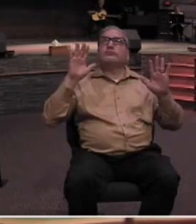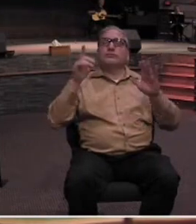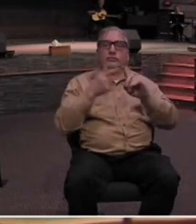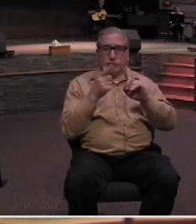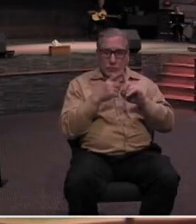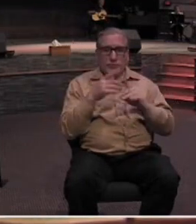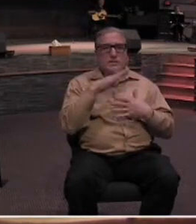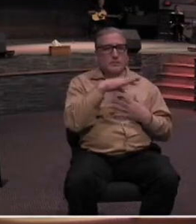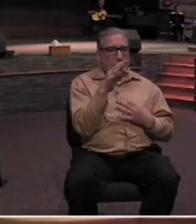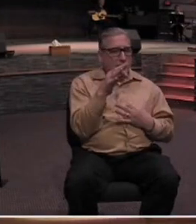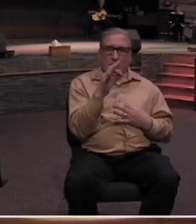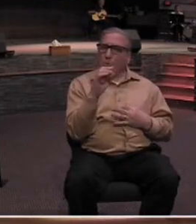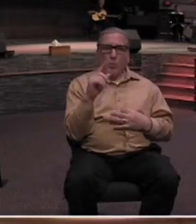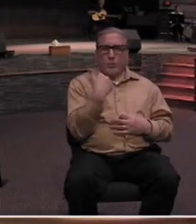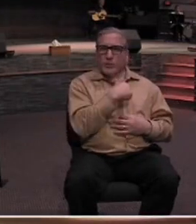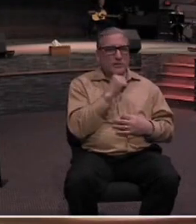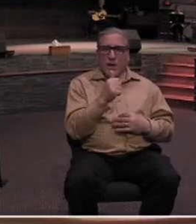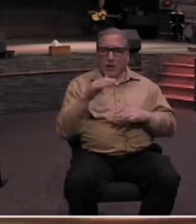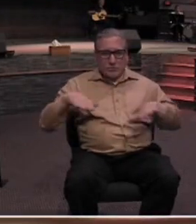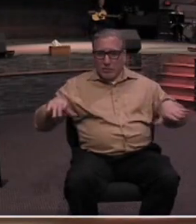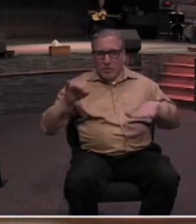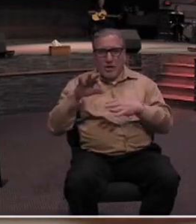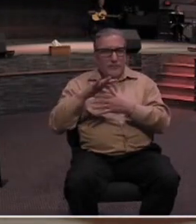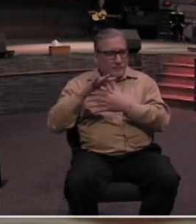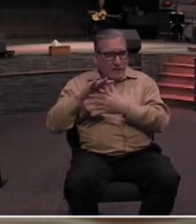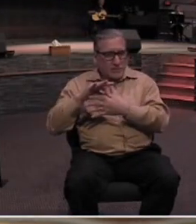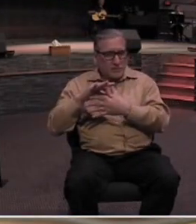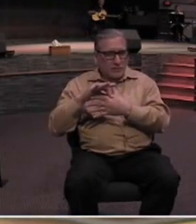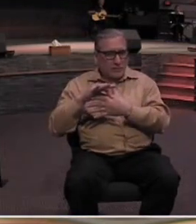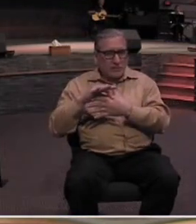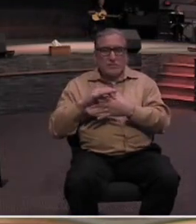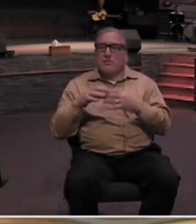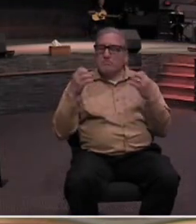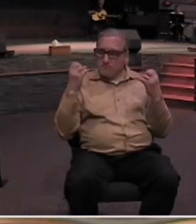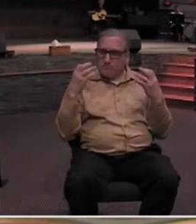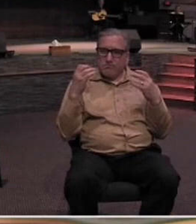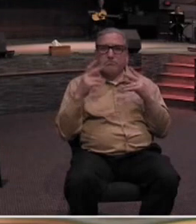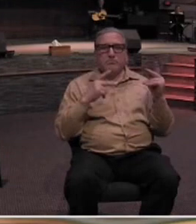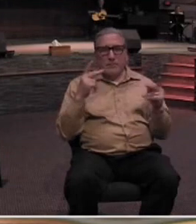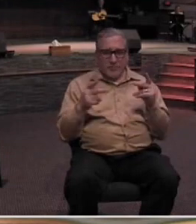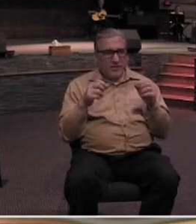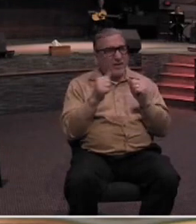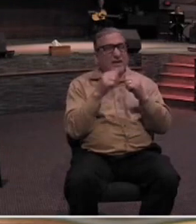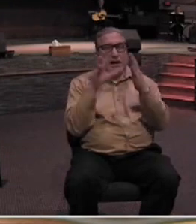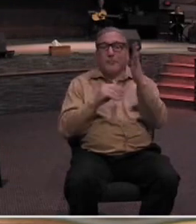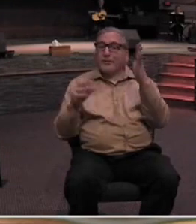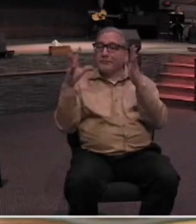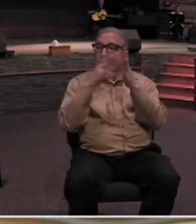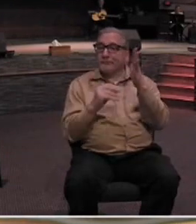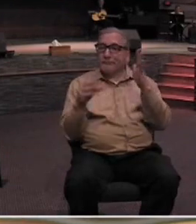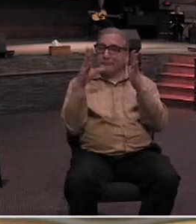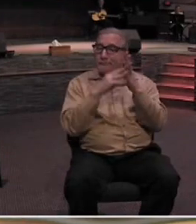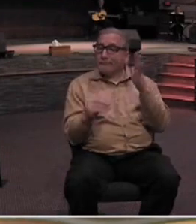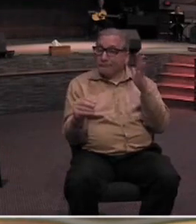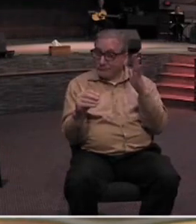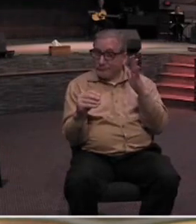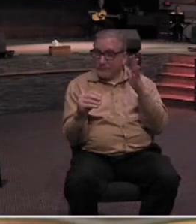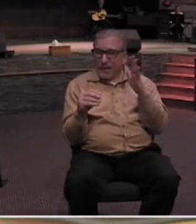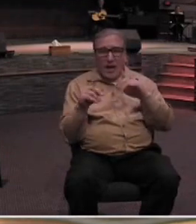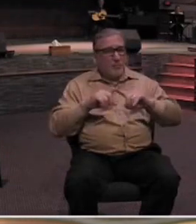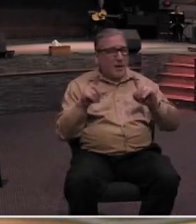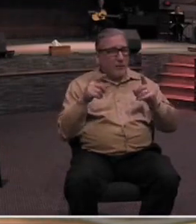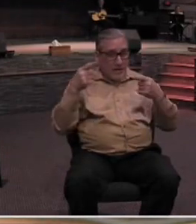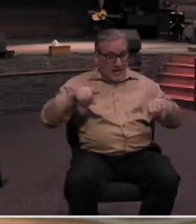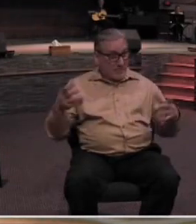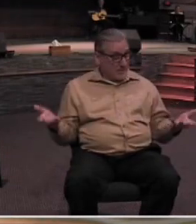the children of the flesh. There are a whole lot of people that can mimic it, that can imitate it. But what